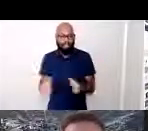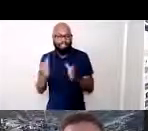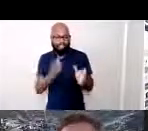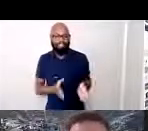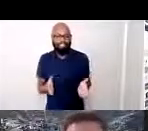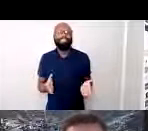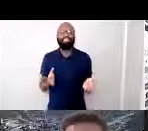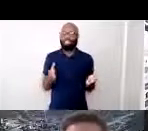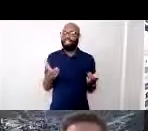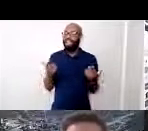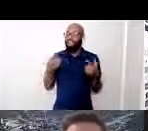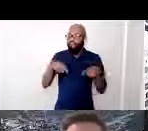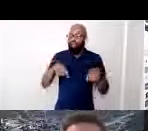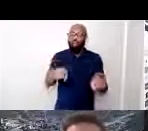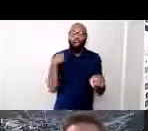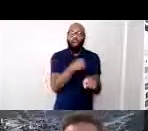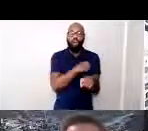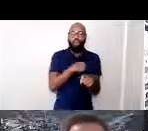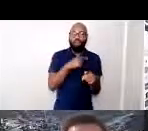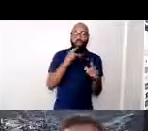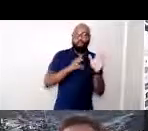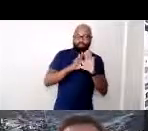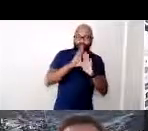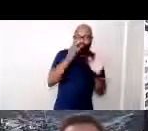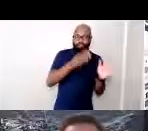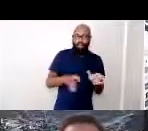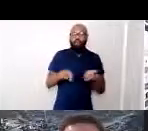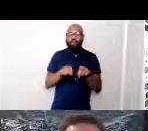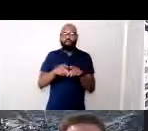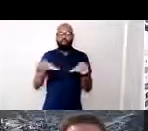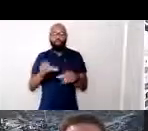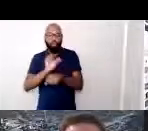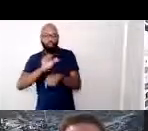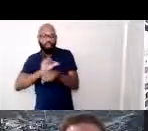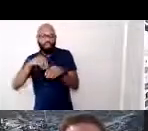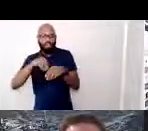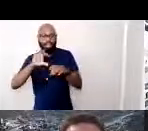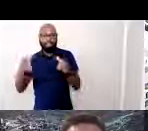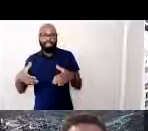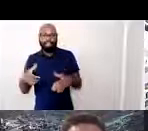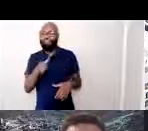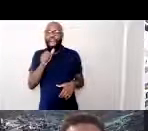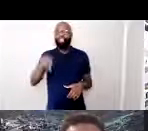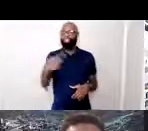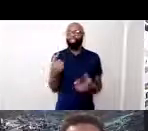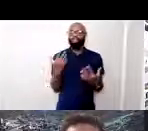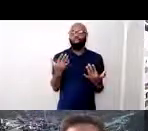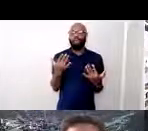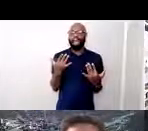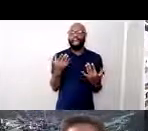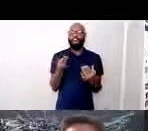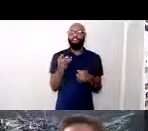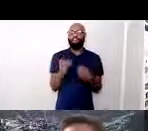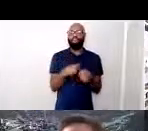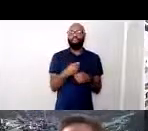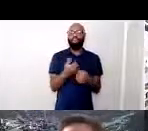while we're making a plan, we're also doing stuff in this committee. So it's not just going to be waiting around for a couple of years. There's going to be things going while we're creating